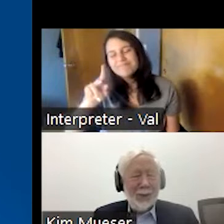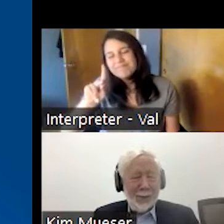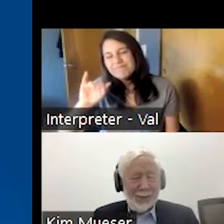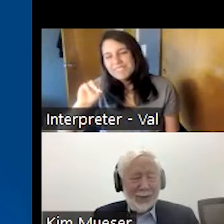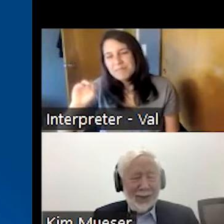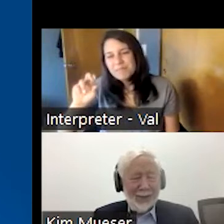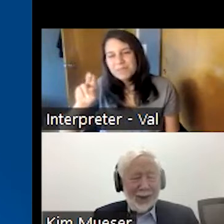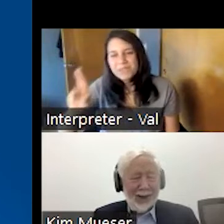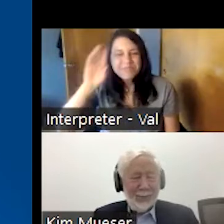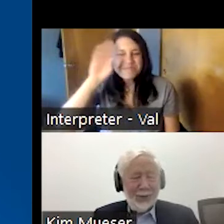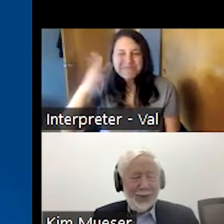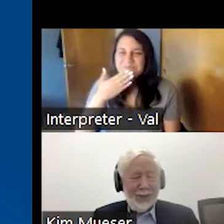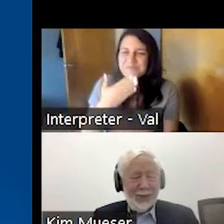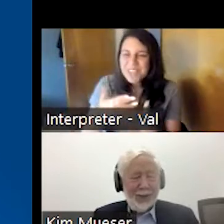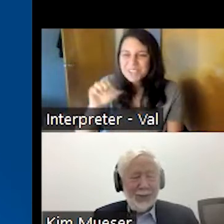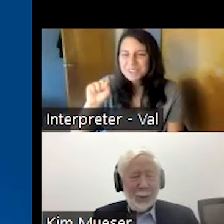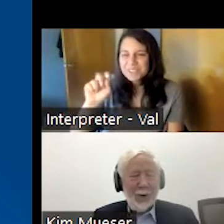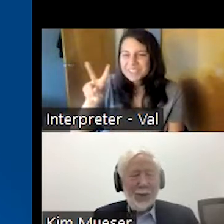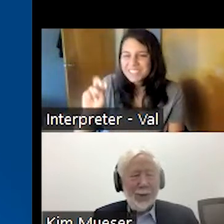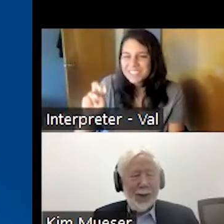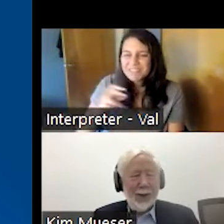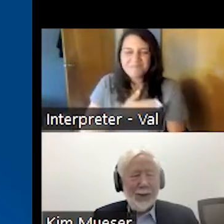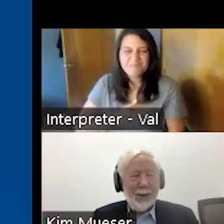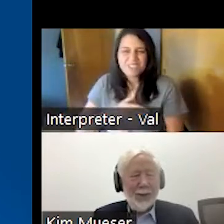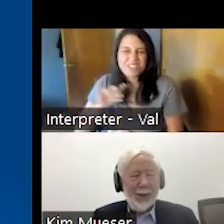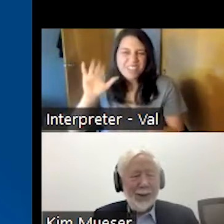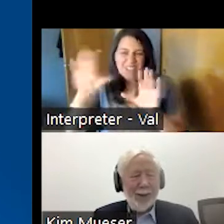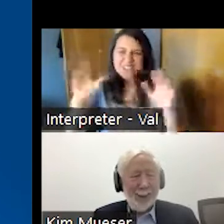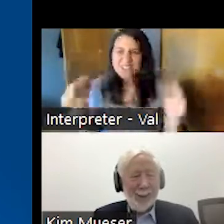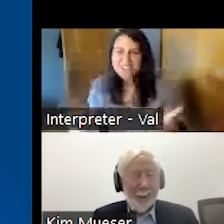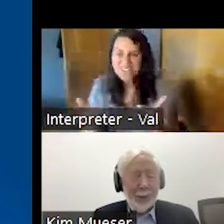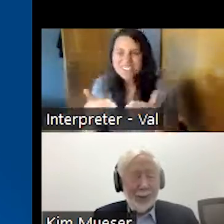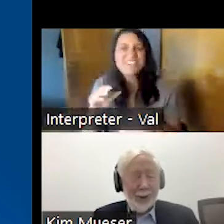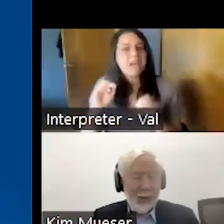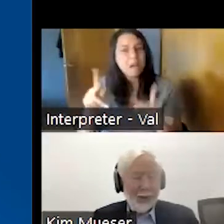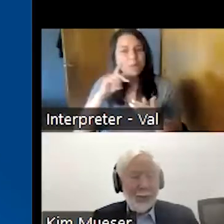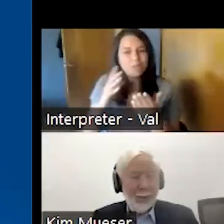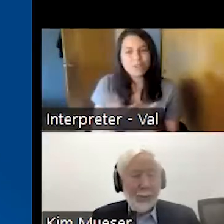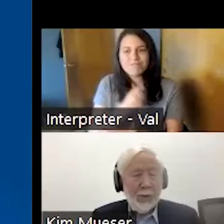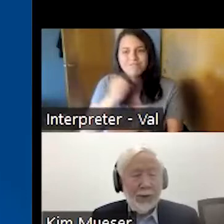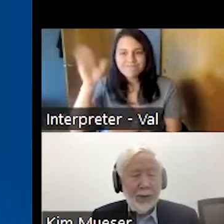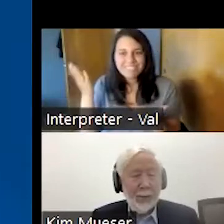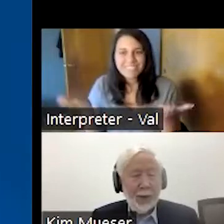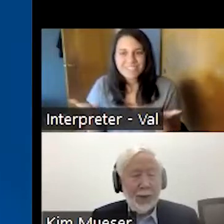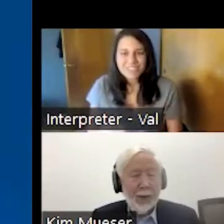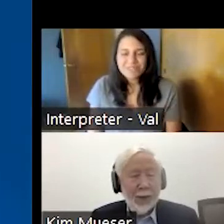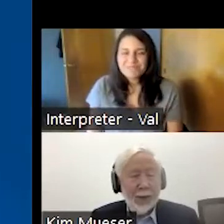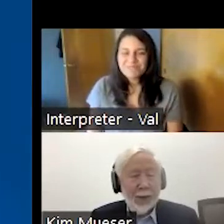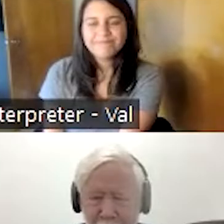Thanks very much, Steve. I appreciate the wonderful introduction and the opportunity to be able to present to